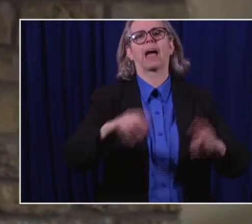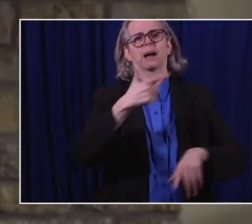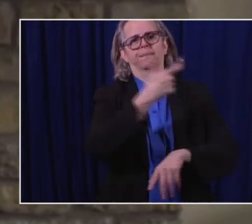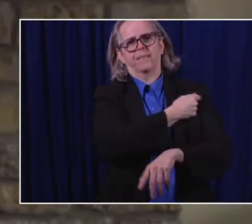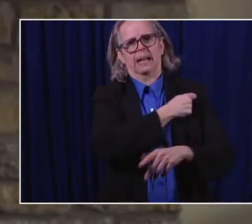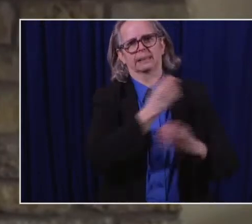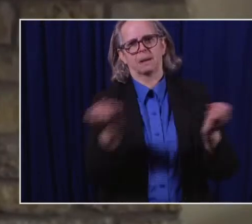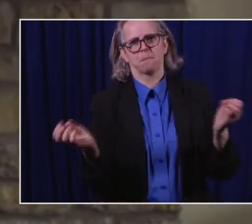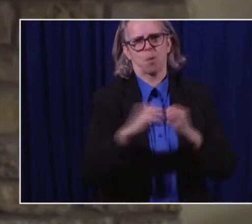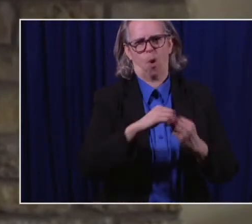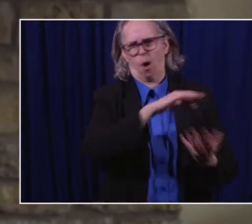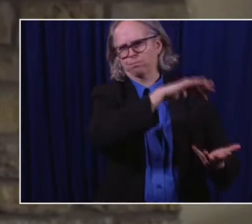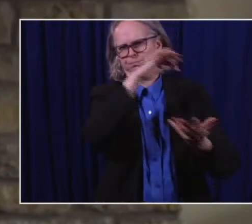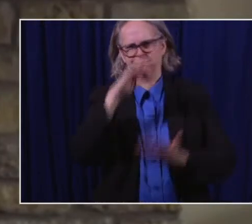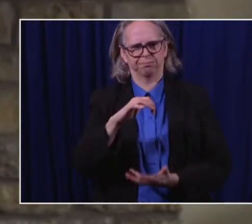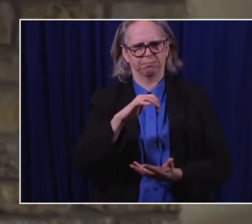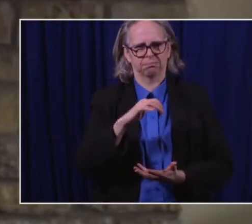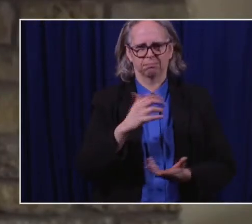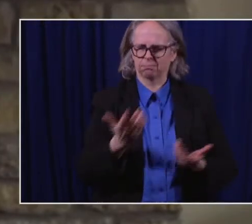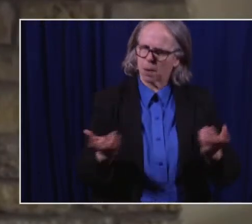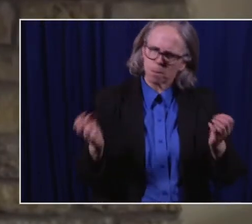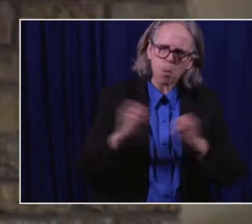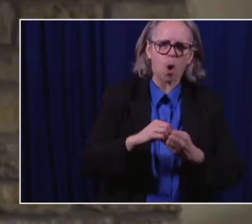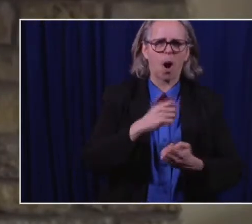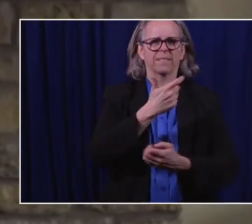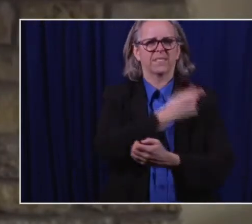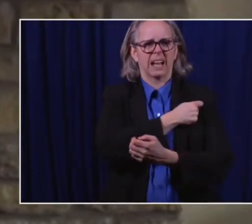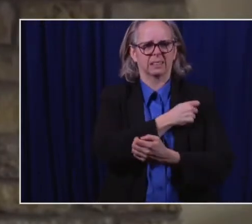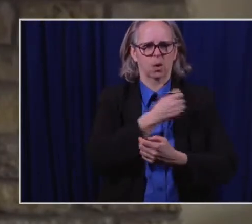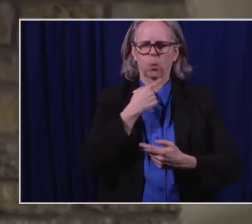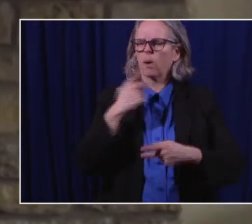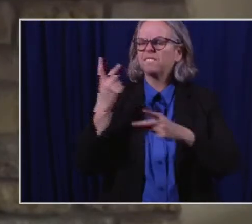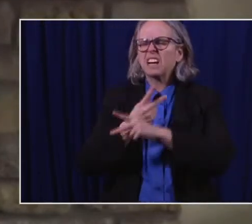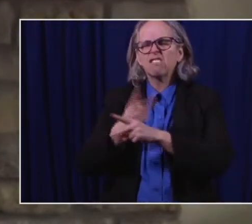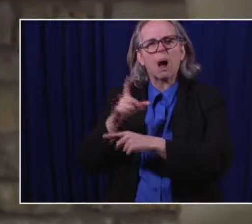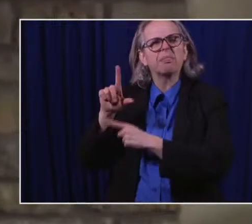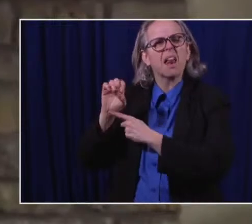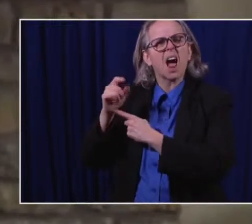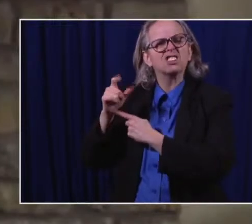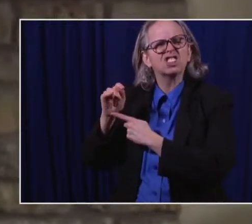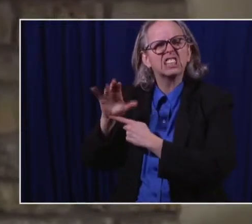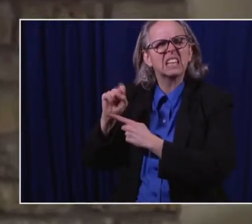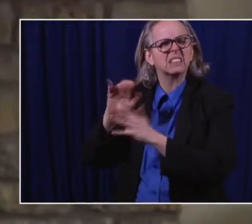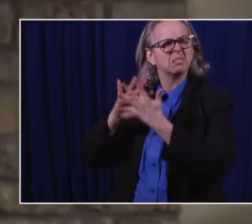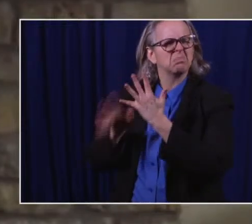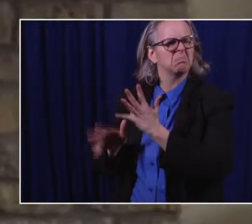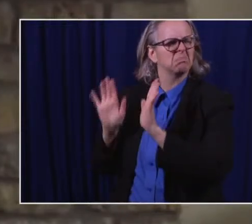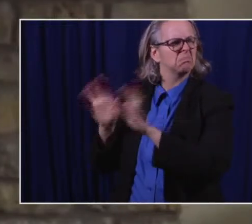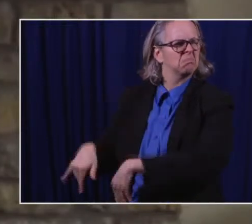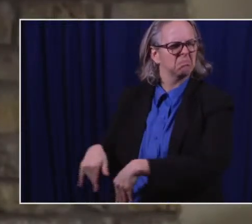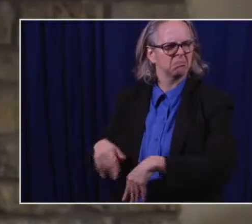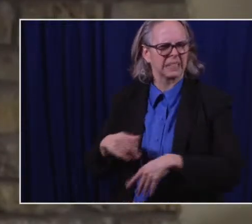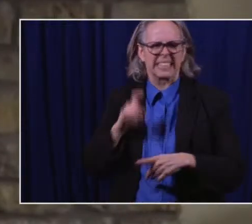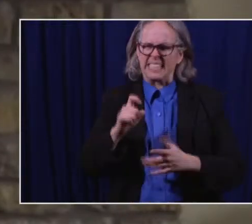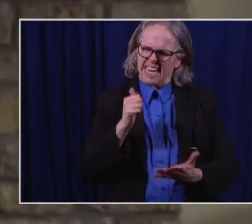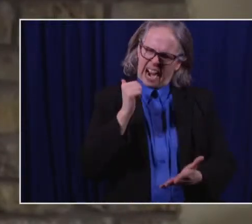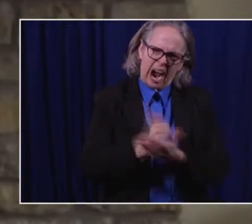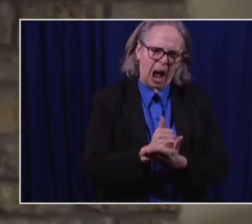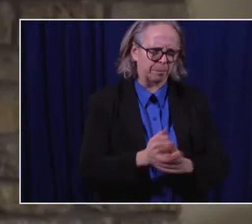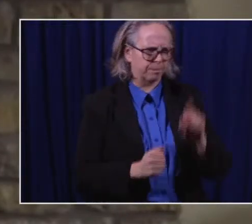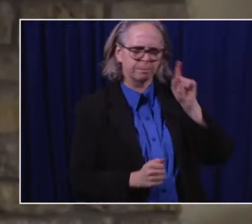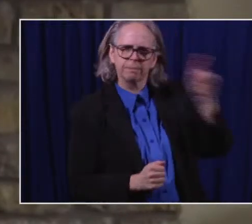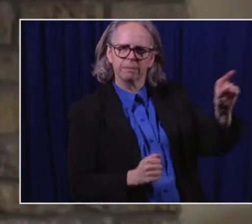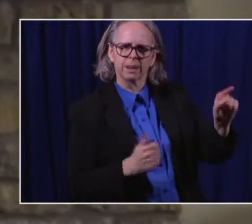increase production and increase shipping, we love it. This is gold. This is saving people's